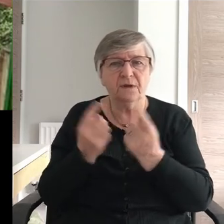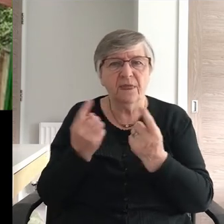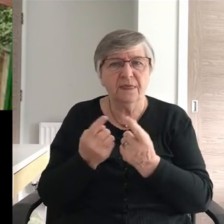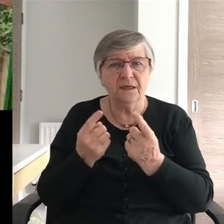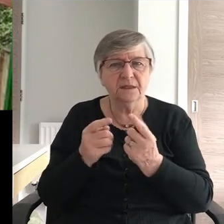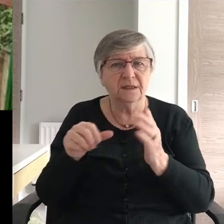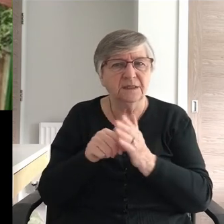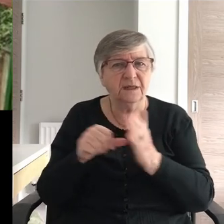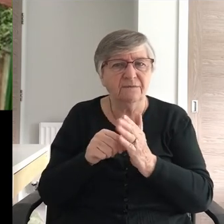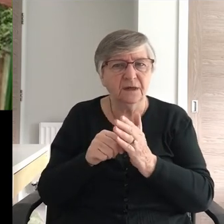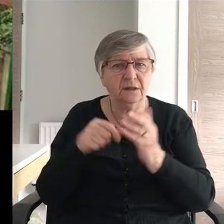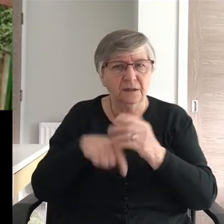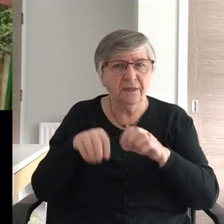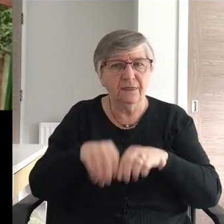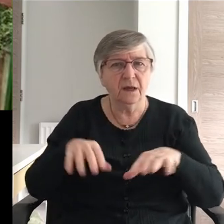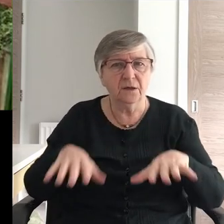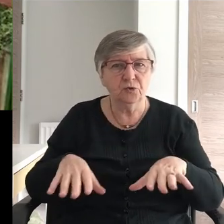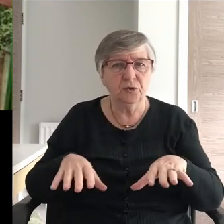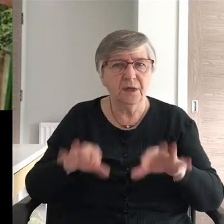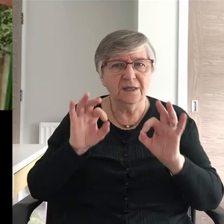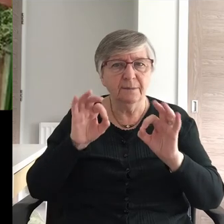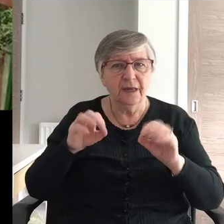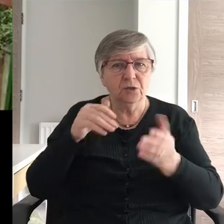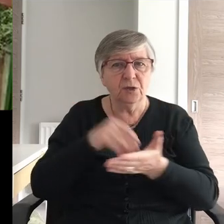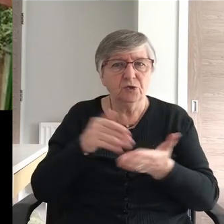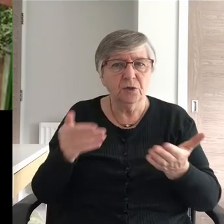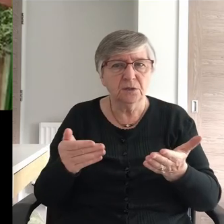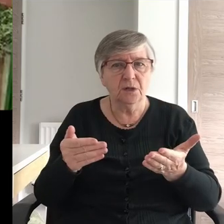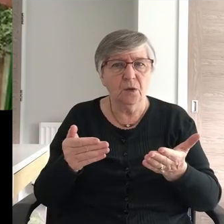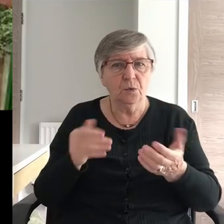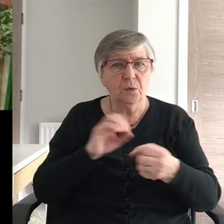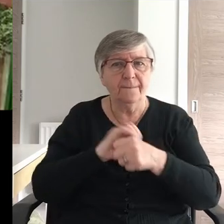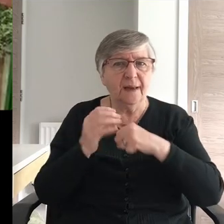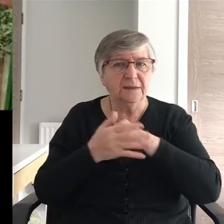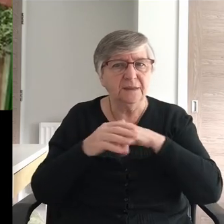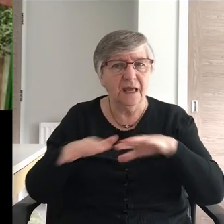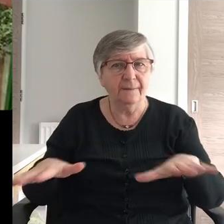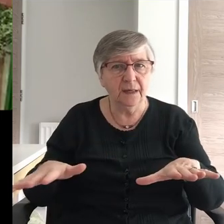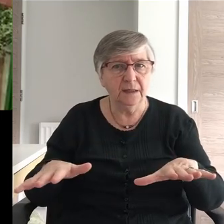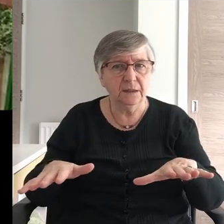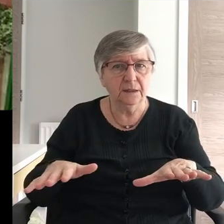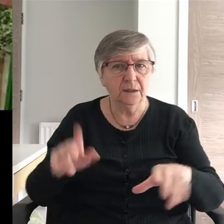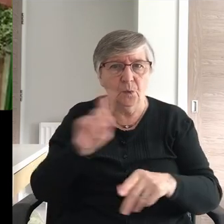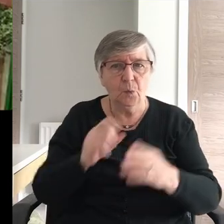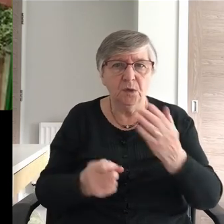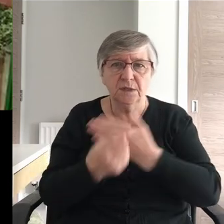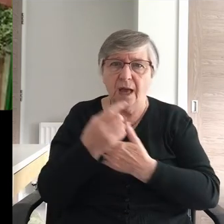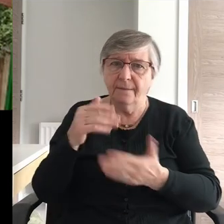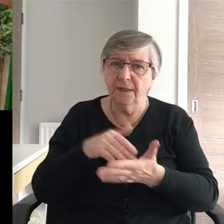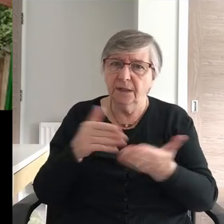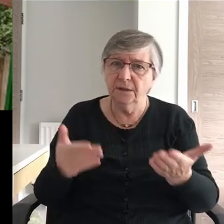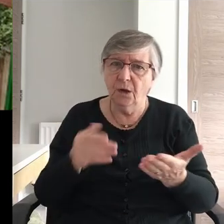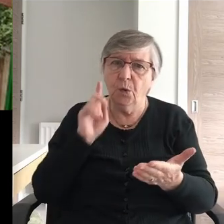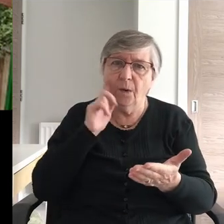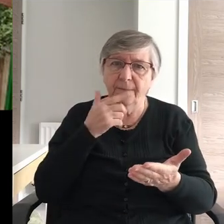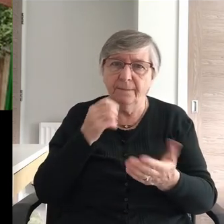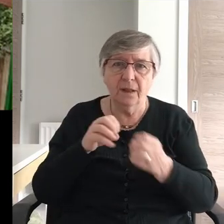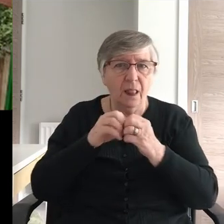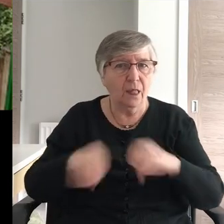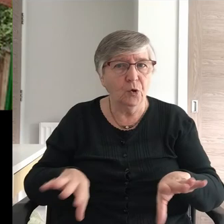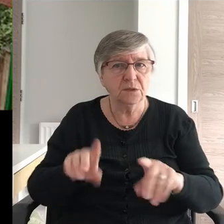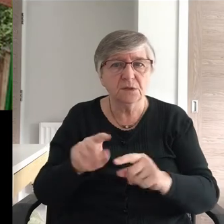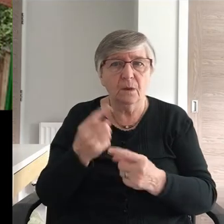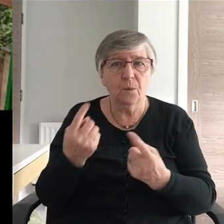We pray for the things that are hard in our country, and especially at the moment for the pandemic and its consequences for people who